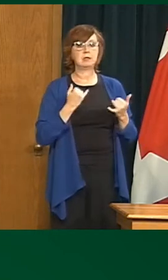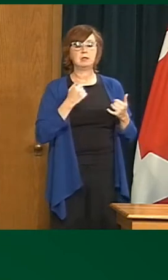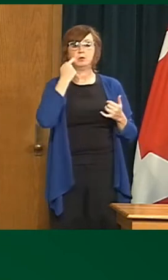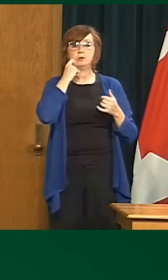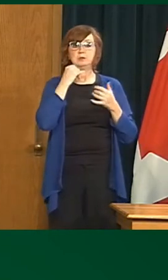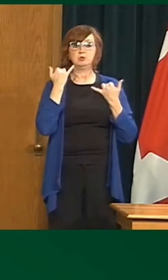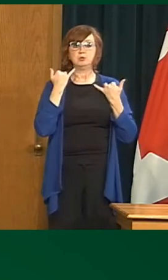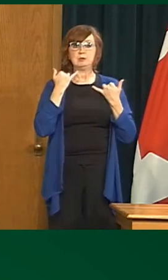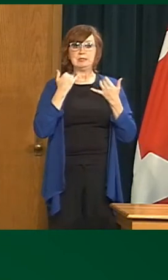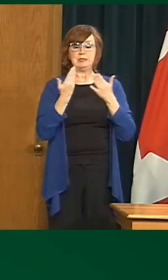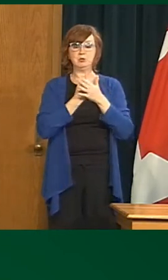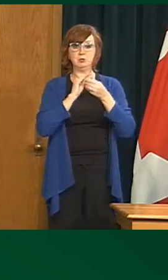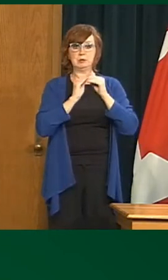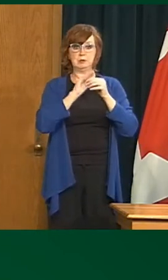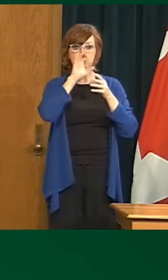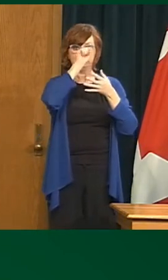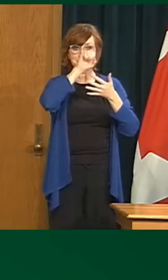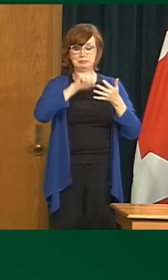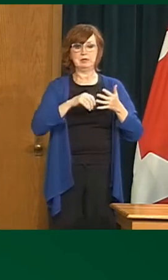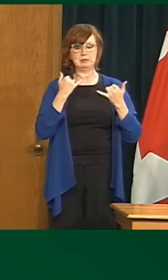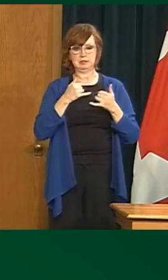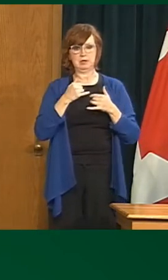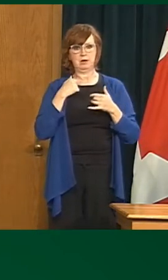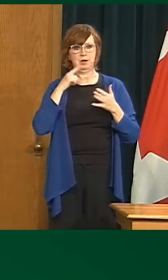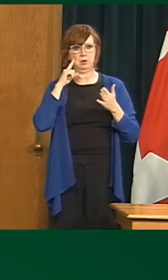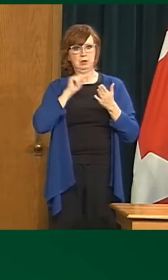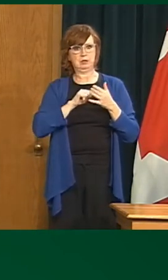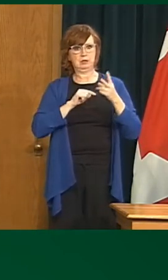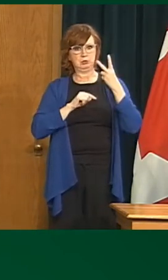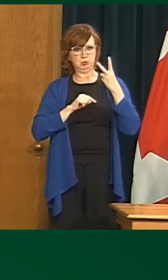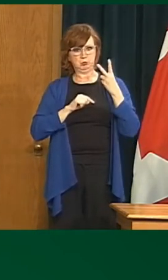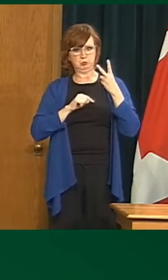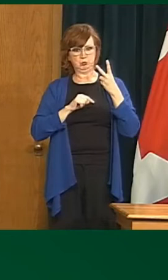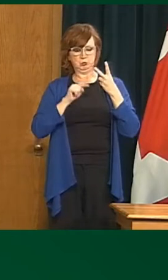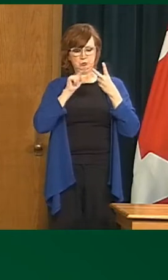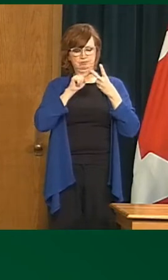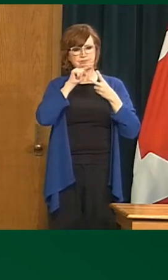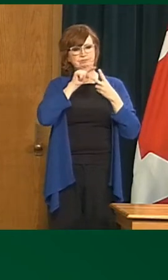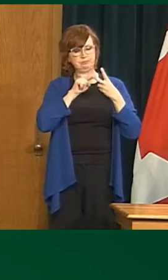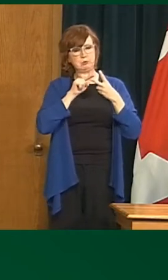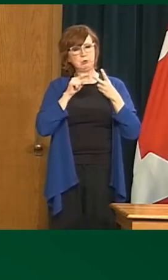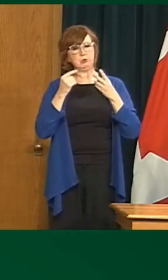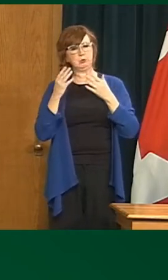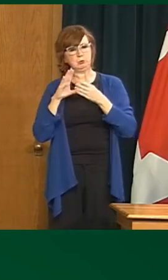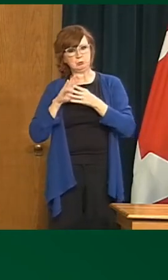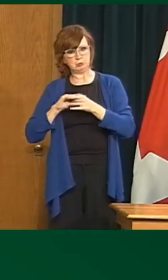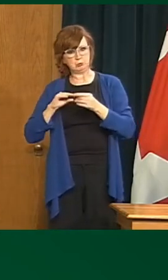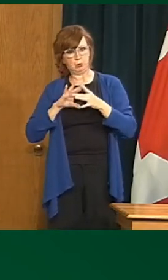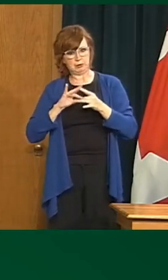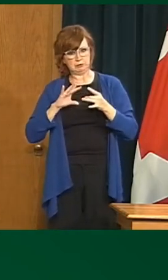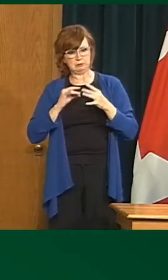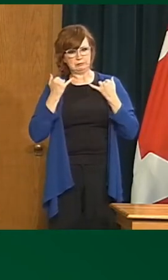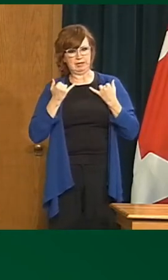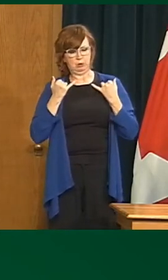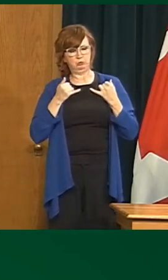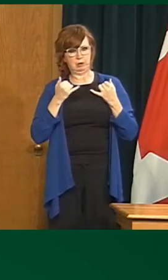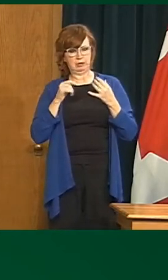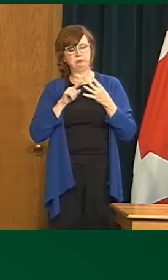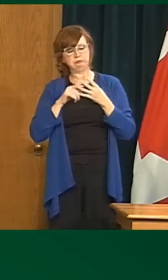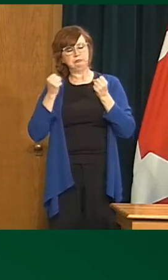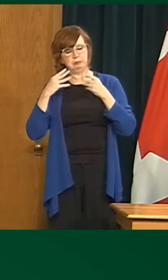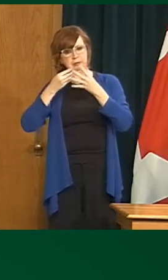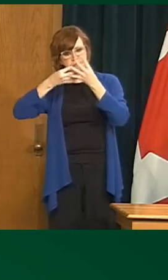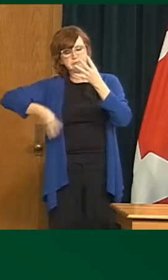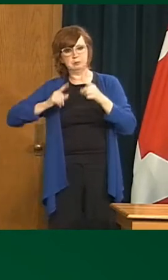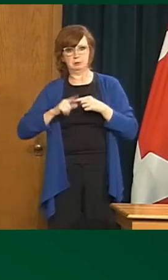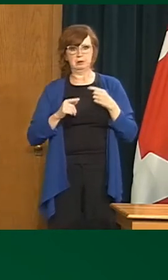numbers, I think we need to recognize that there are two slightly different stories occurring in Saskatchewan, and both are very positive. First of all, we all know